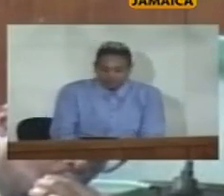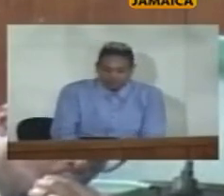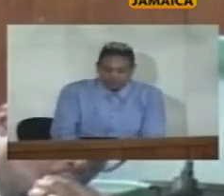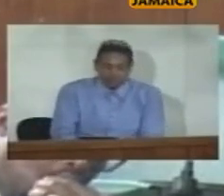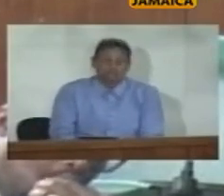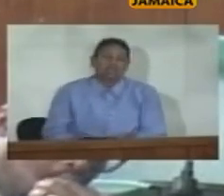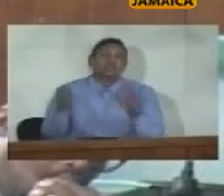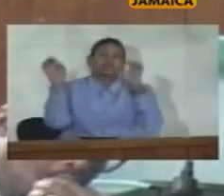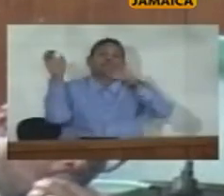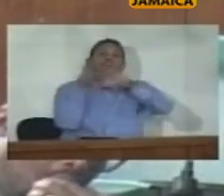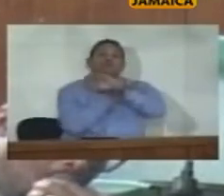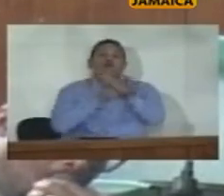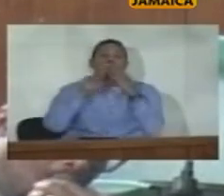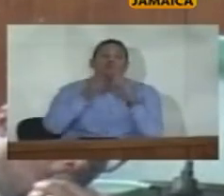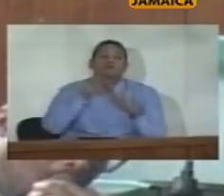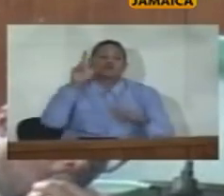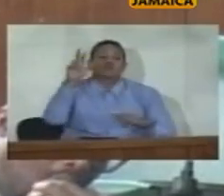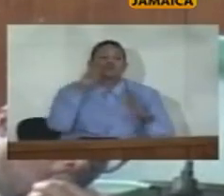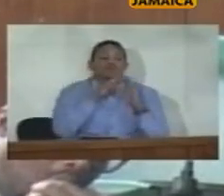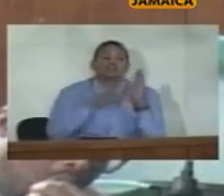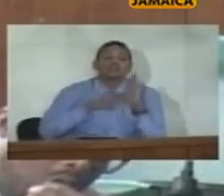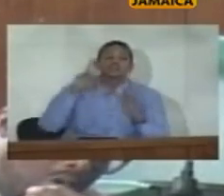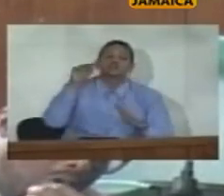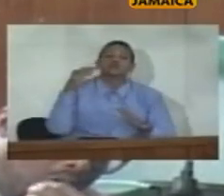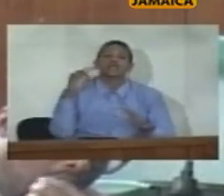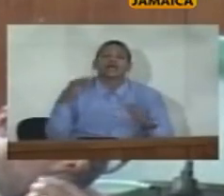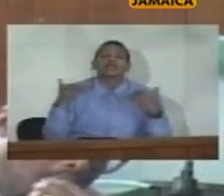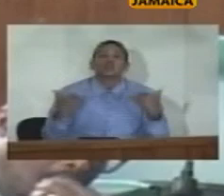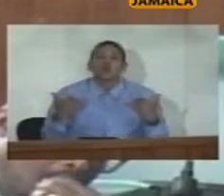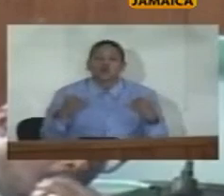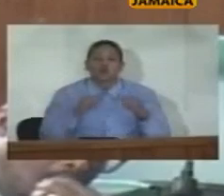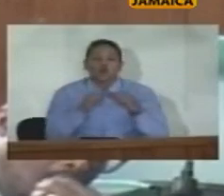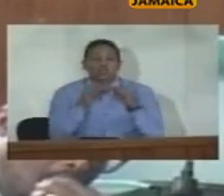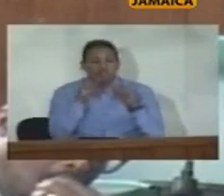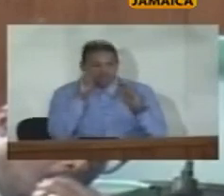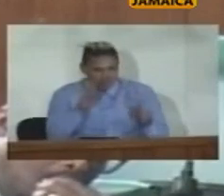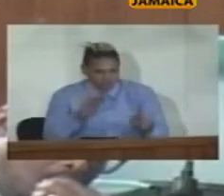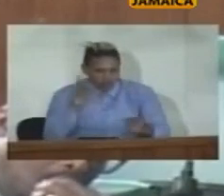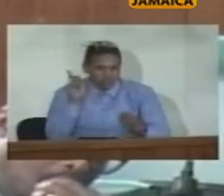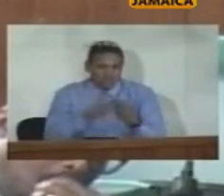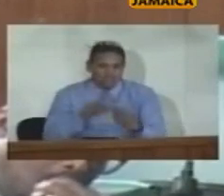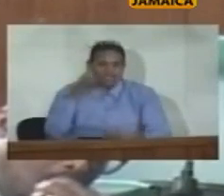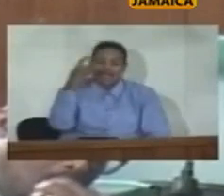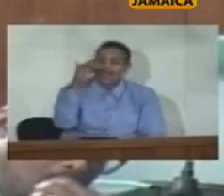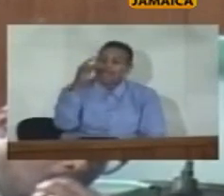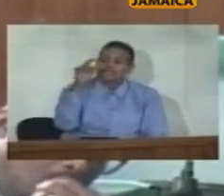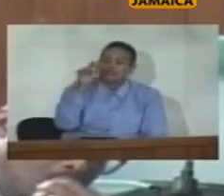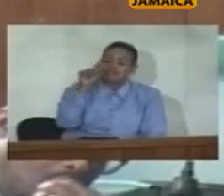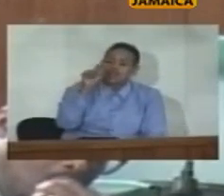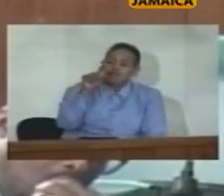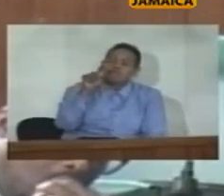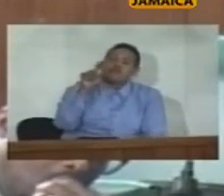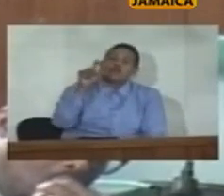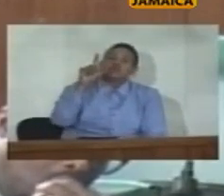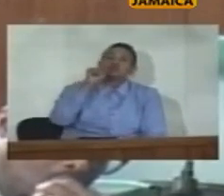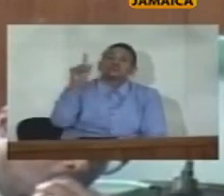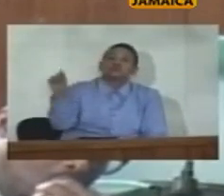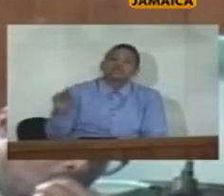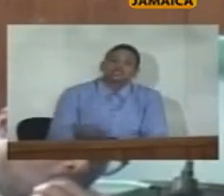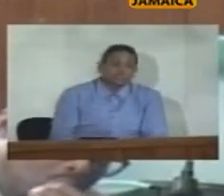3 Regulations 2019 are hereby continued in force until the 18th day of April